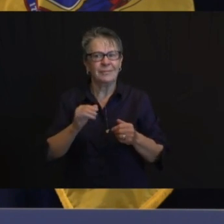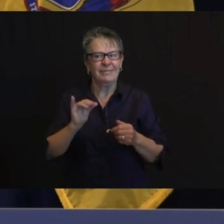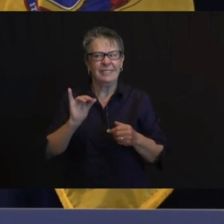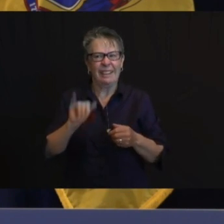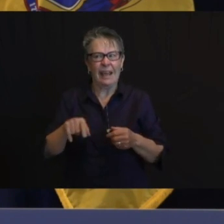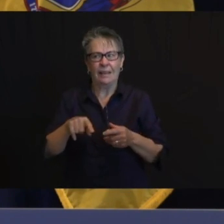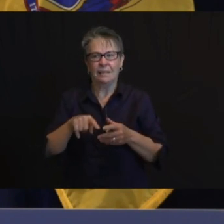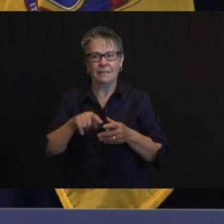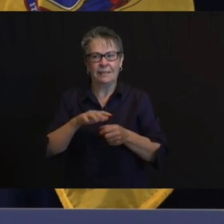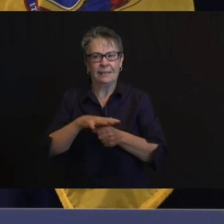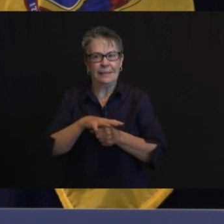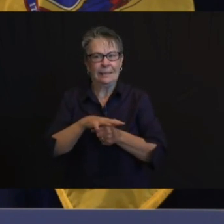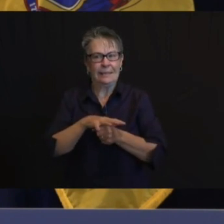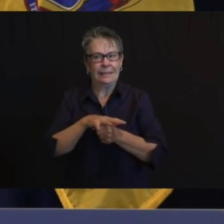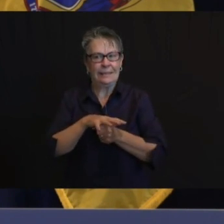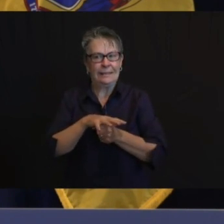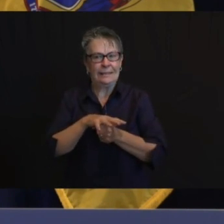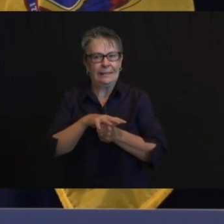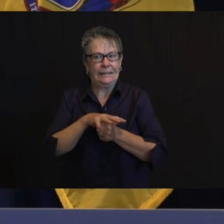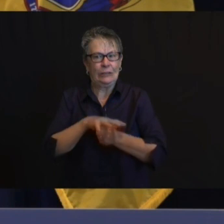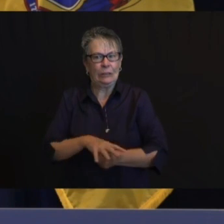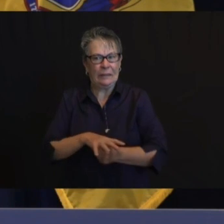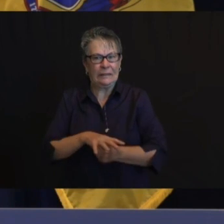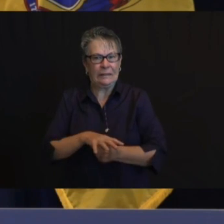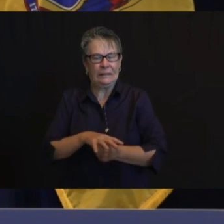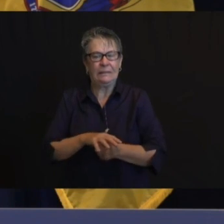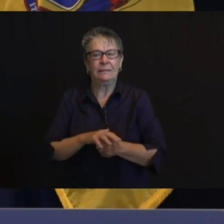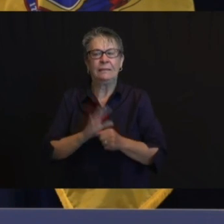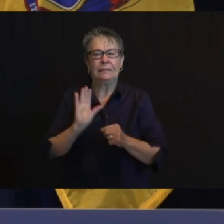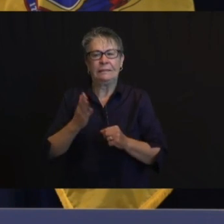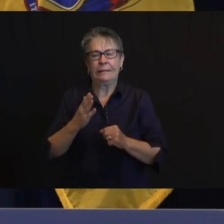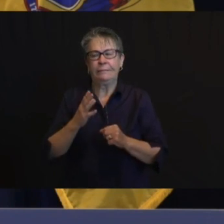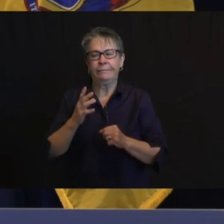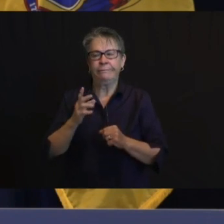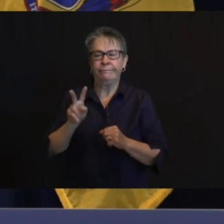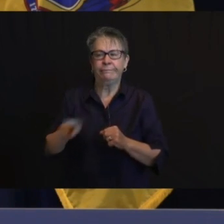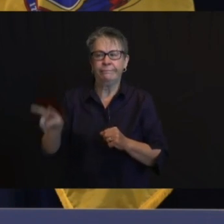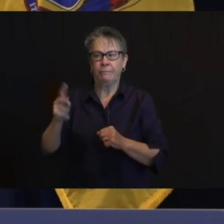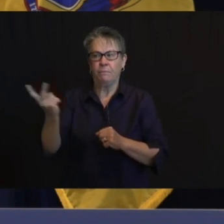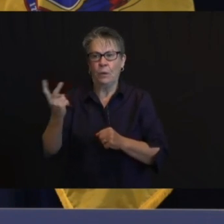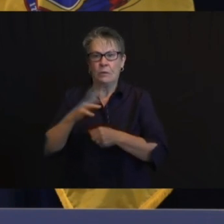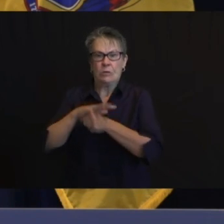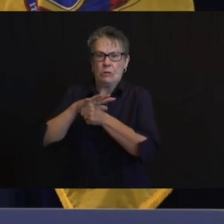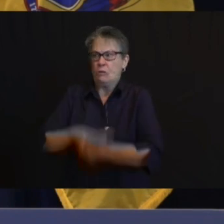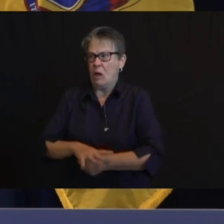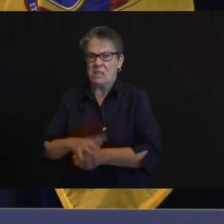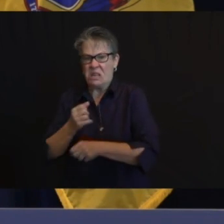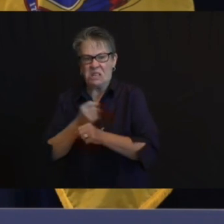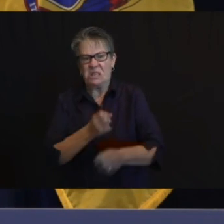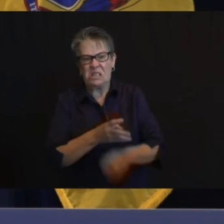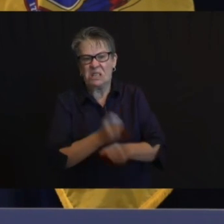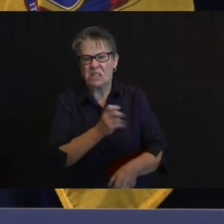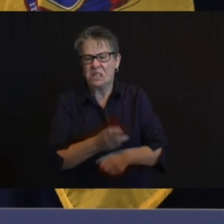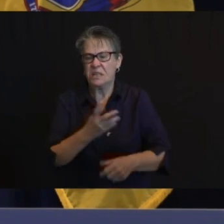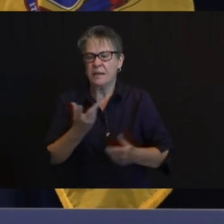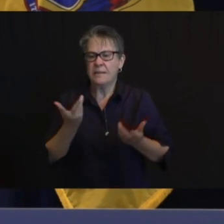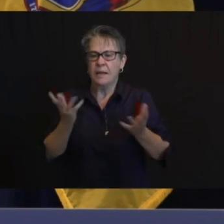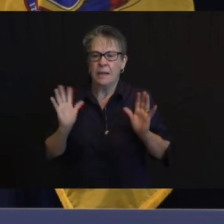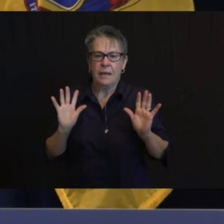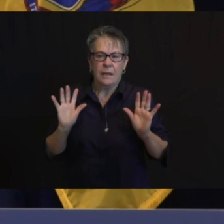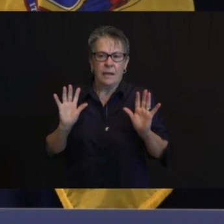more stress in our state and in our country than I think any of us have ever seen. I mean, it's